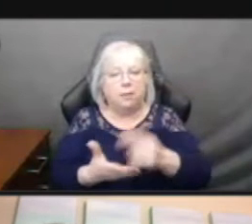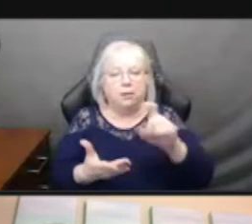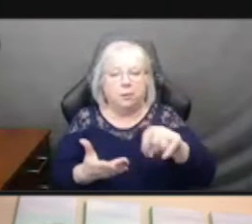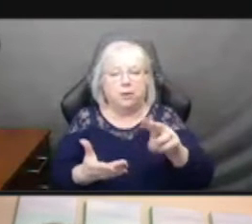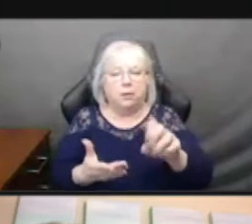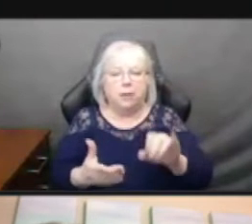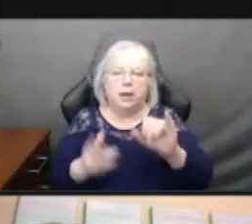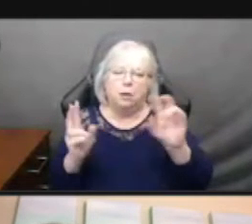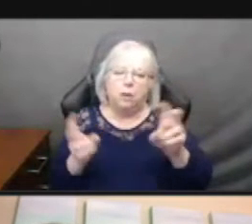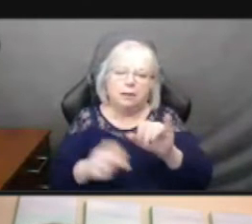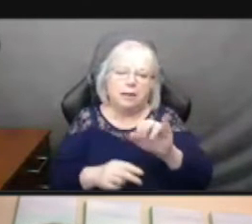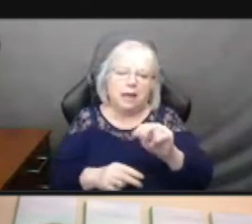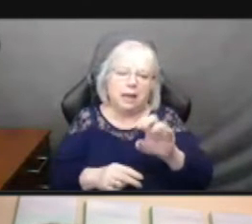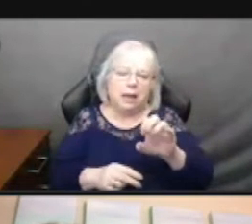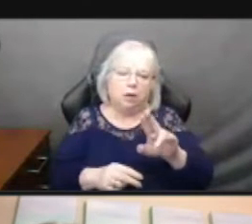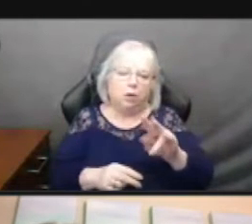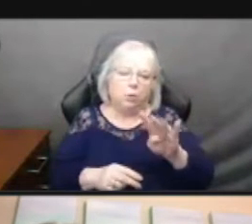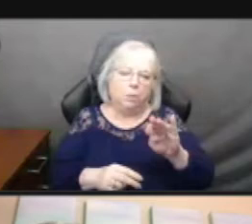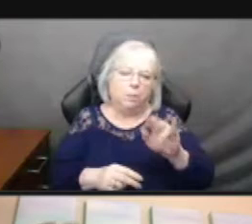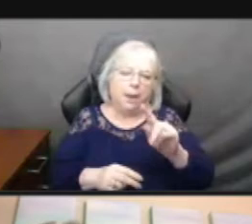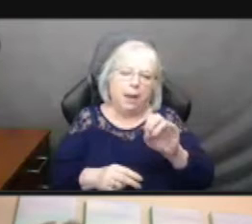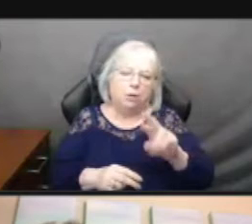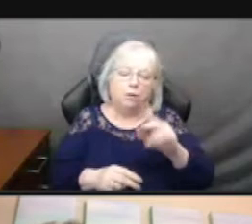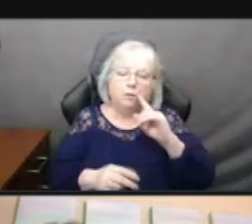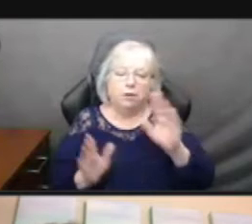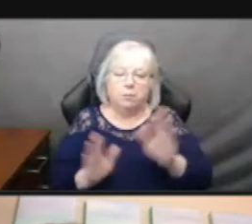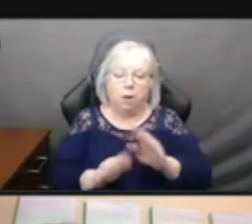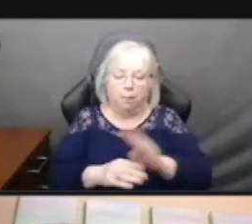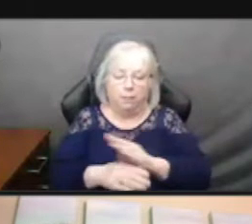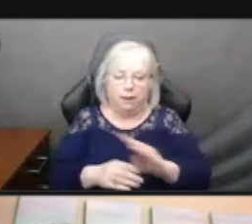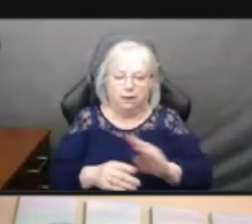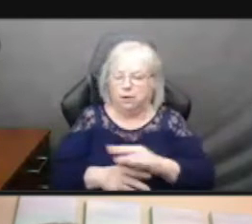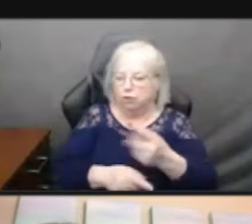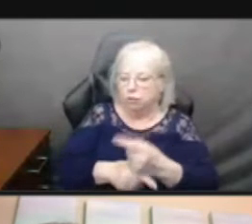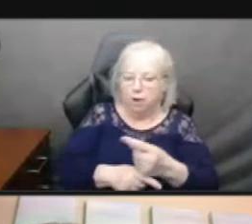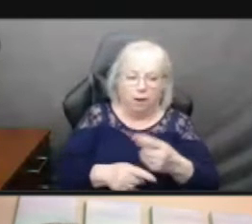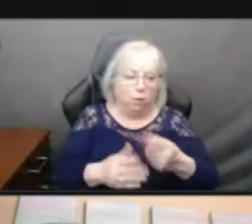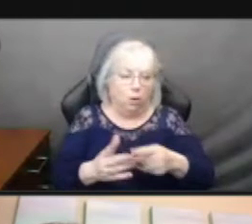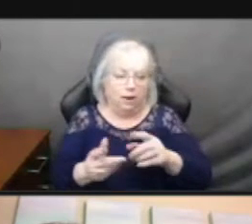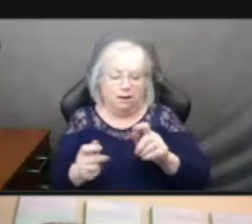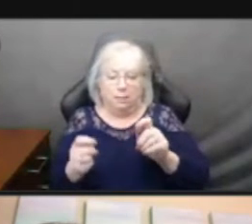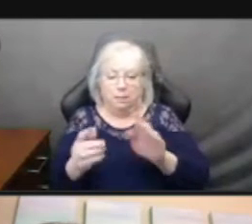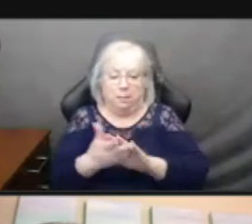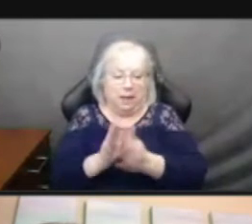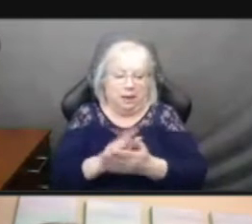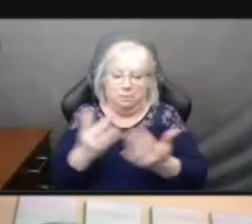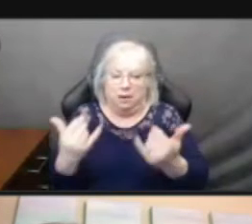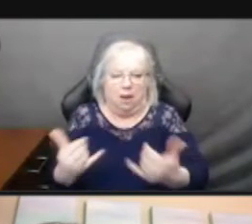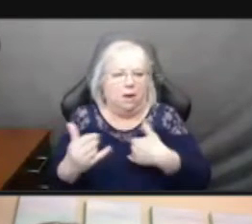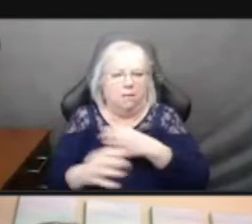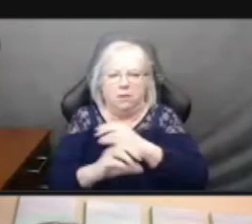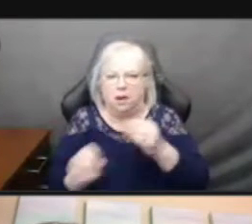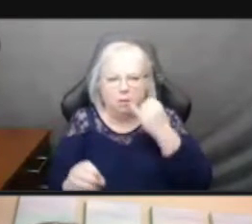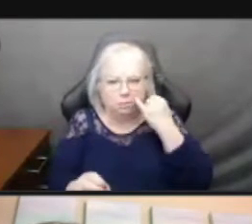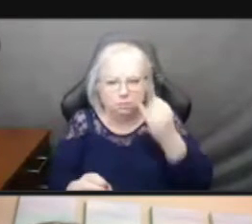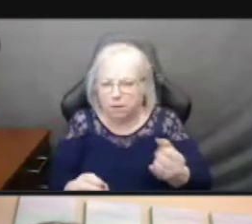an incubator for small business. Correct. I don't know what it has evolved into now. I have no clue what our small business development center does,